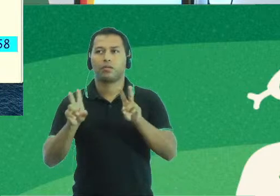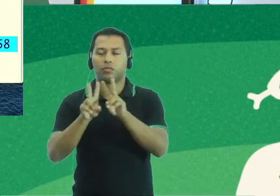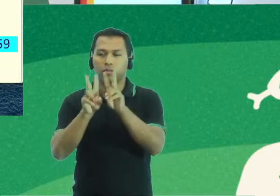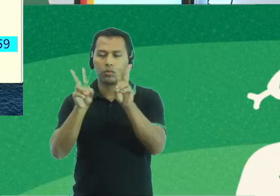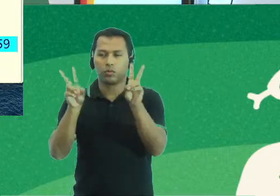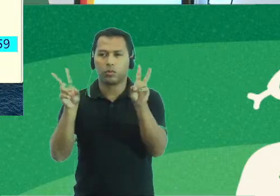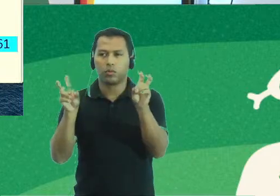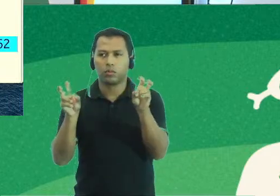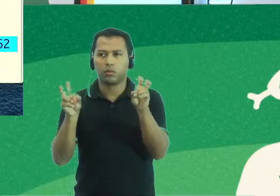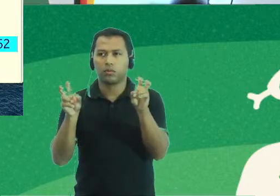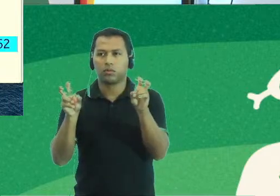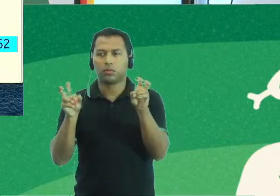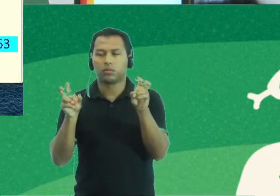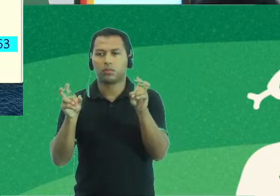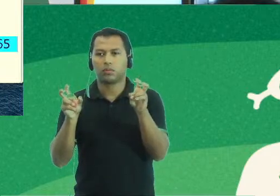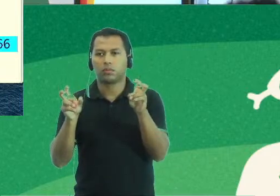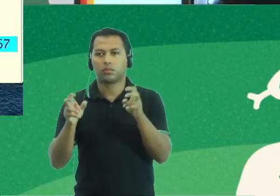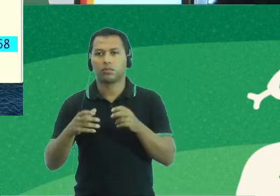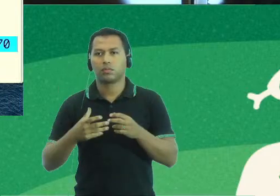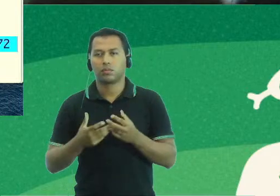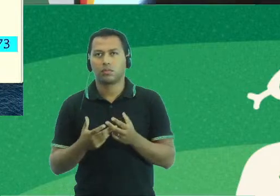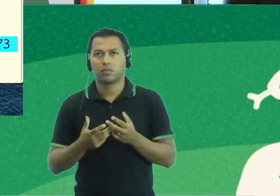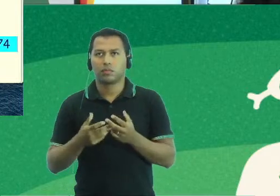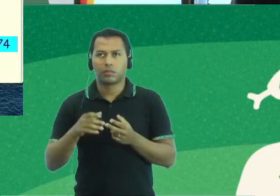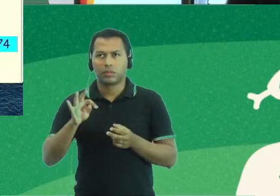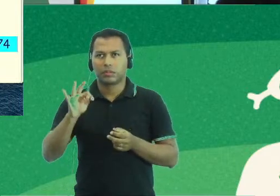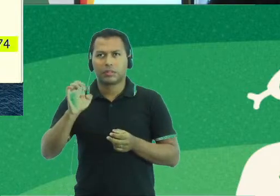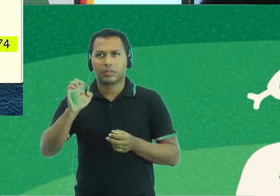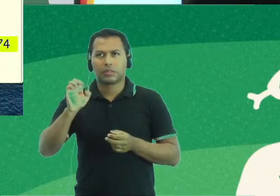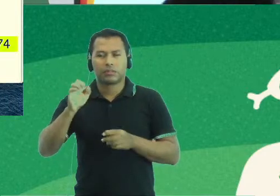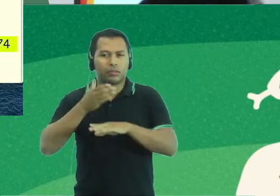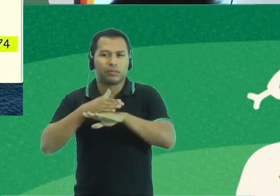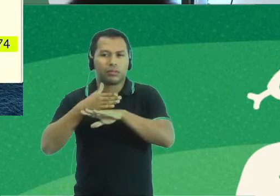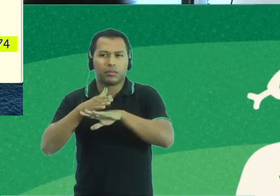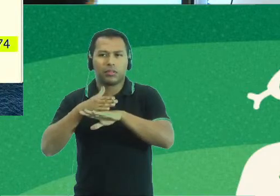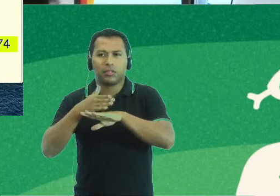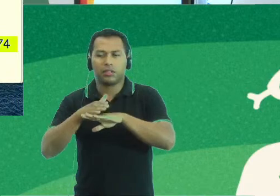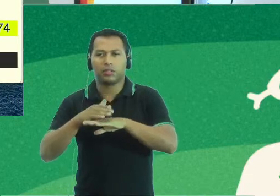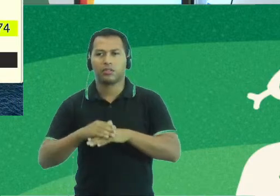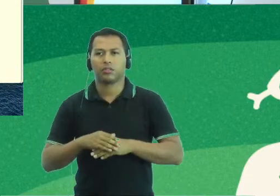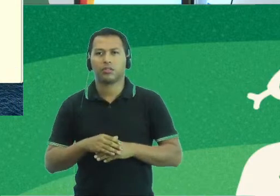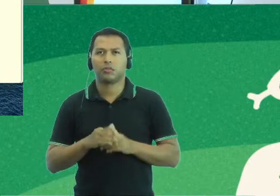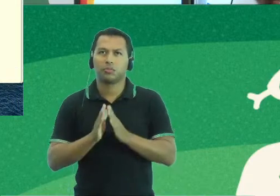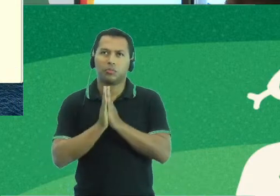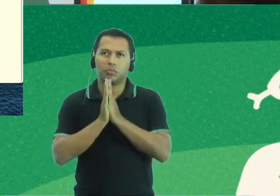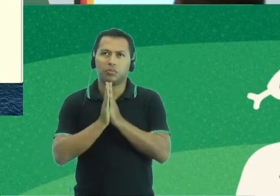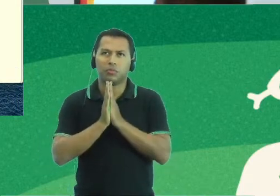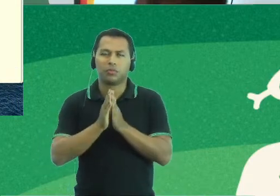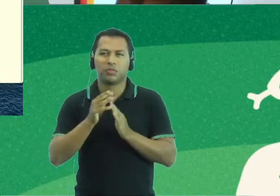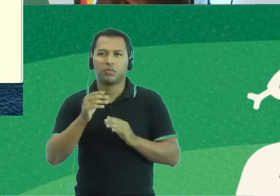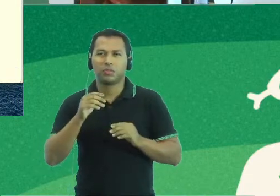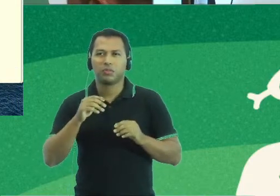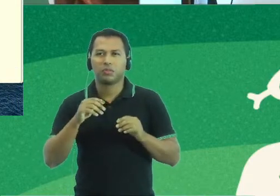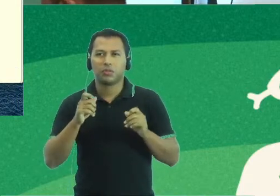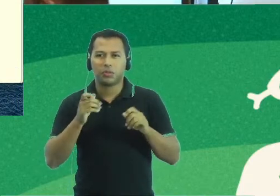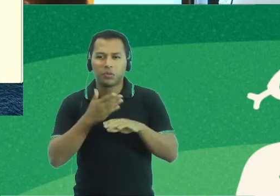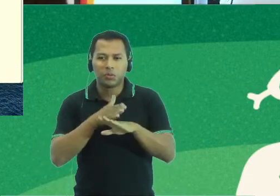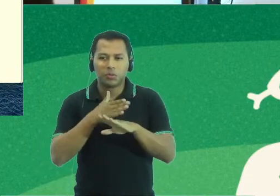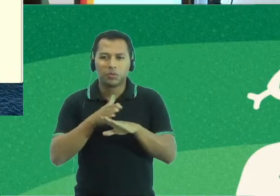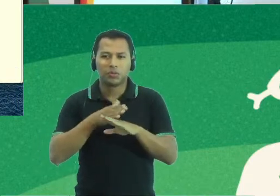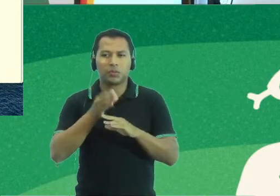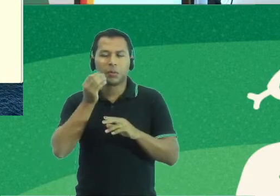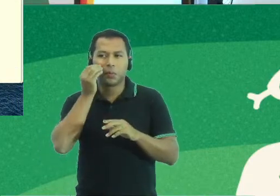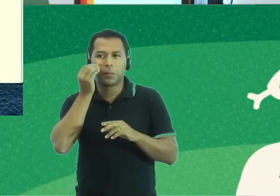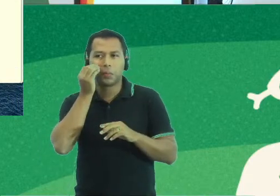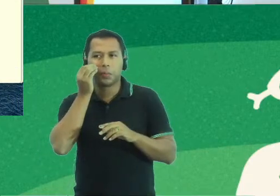just going to say test, and the body will be please work. And let's see if my code works. So this will just to check to see if